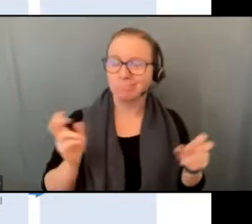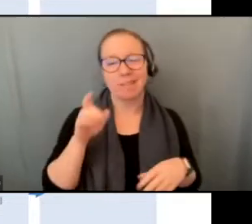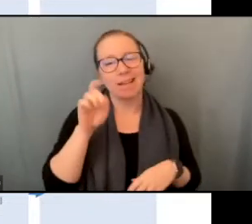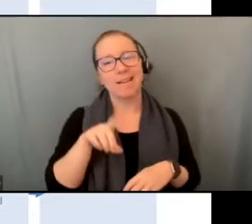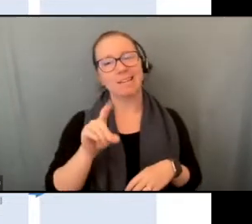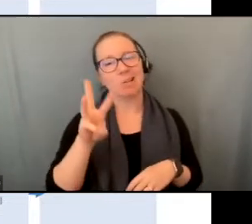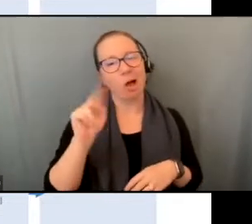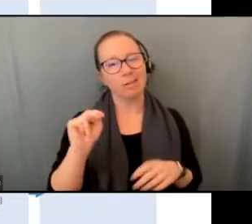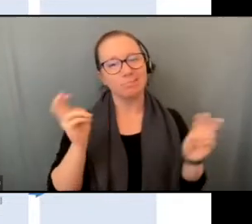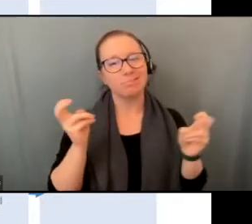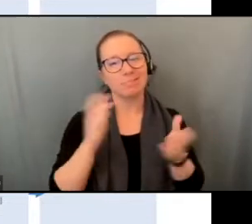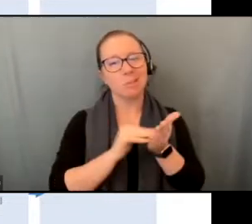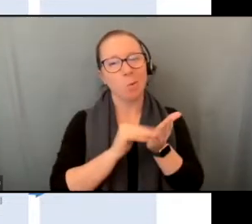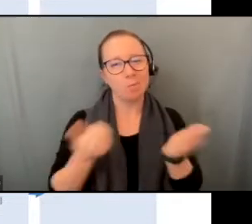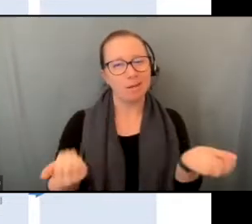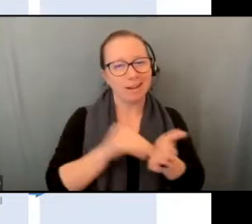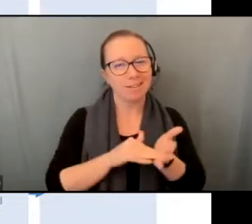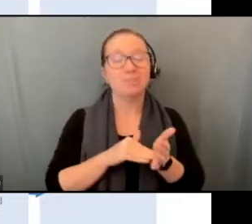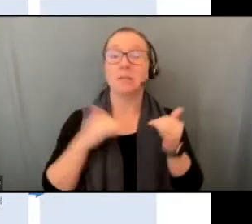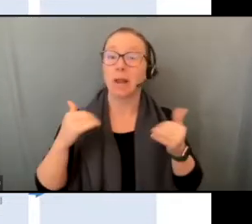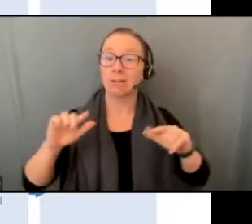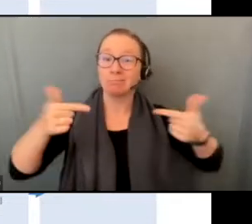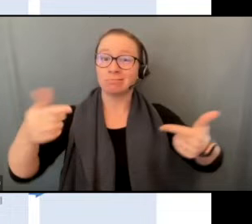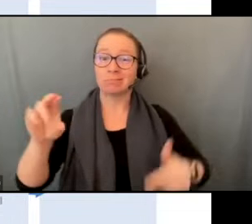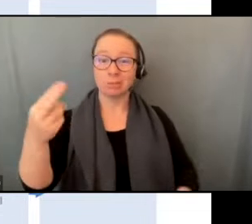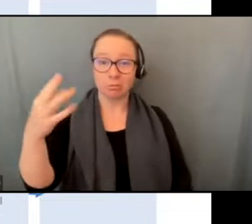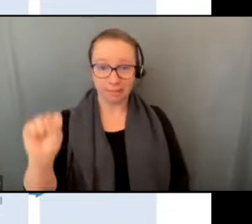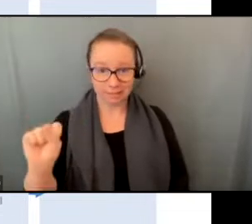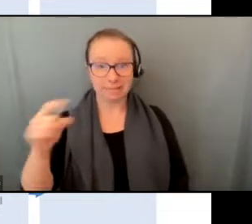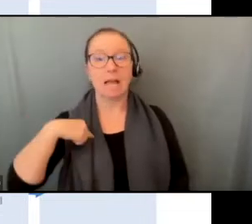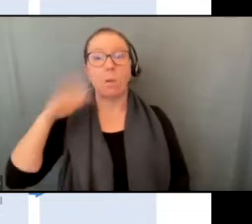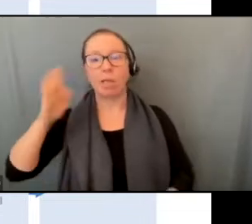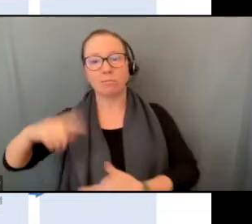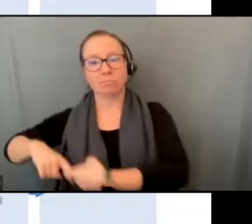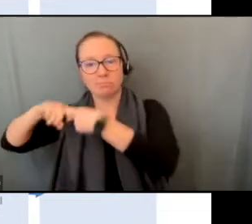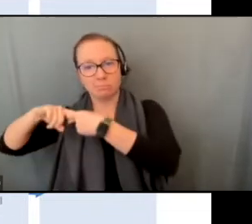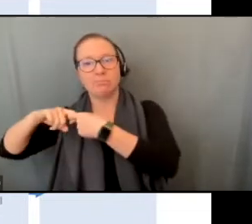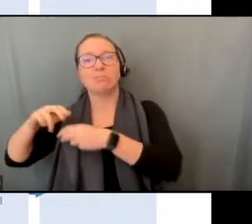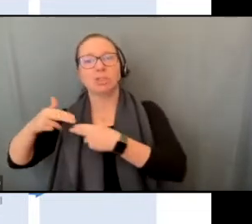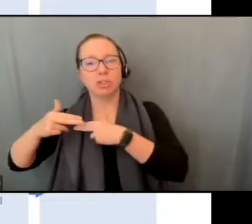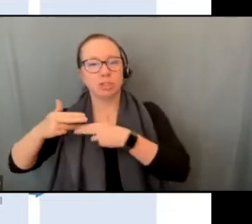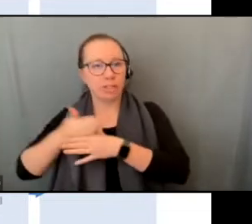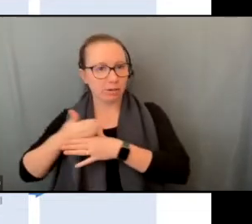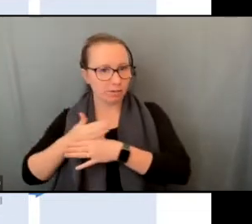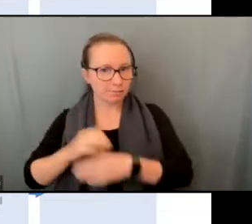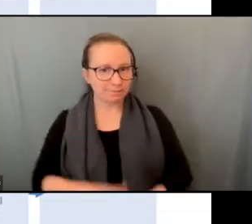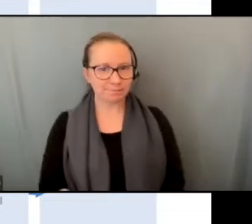soap. Chris, I'm going to turn it over to you, and I'm going to stop sharing.